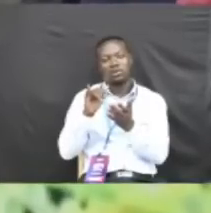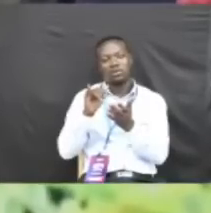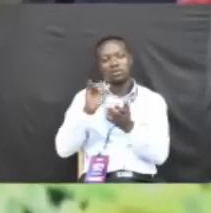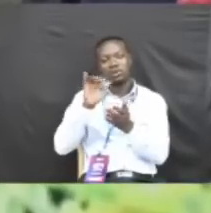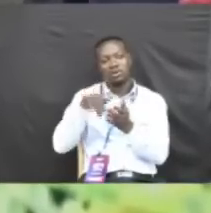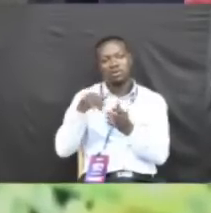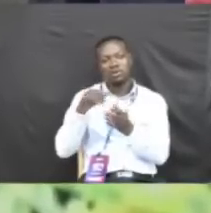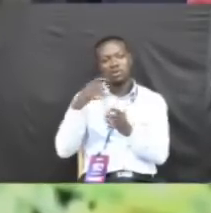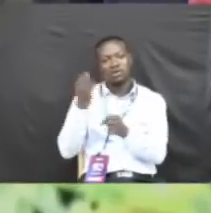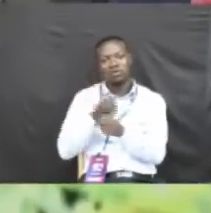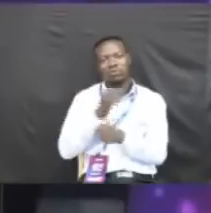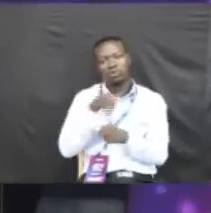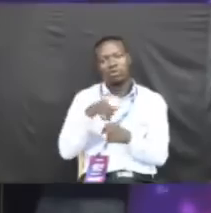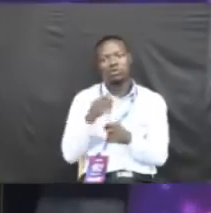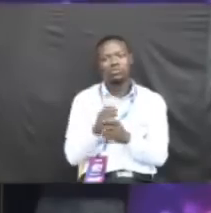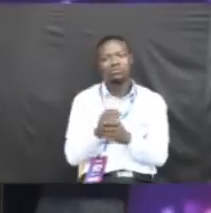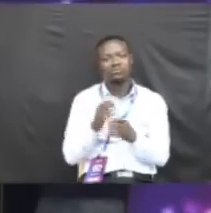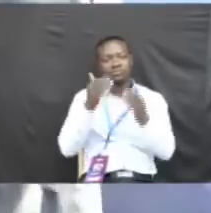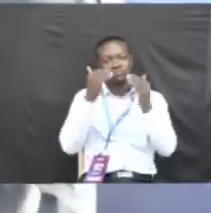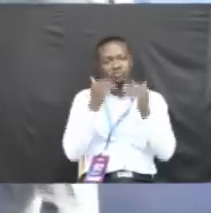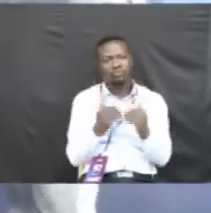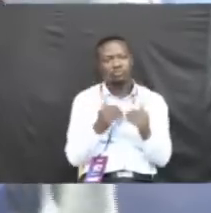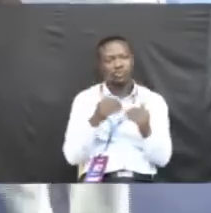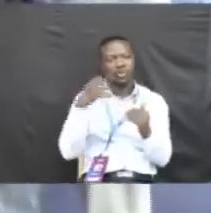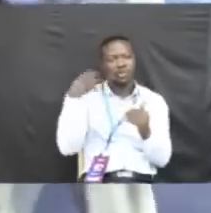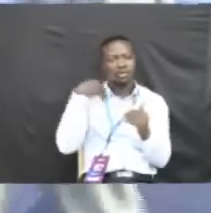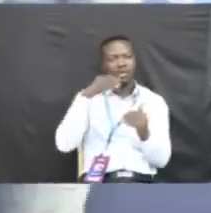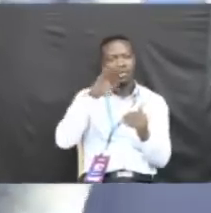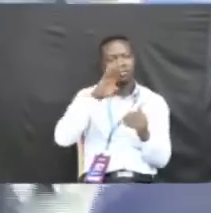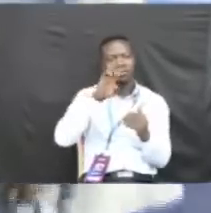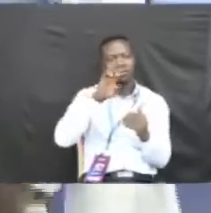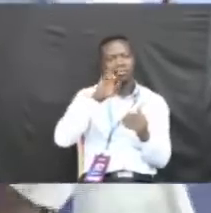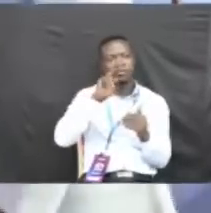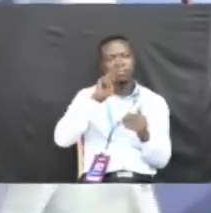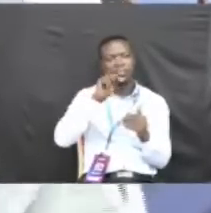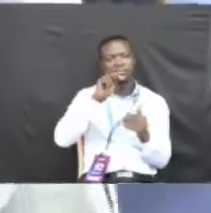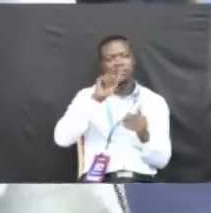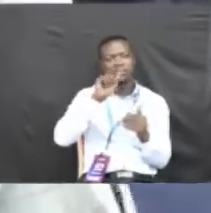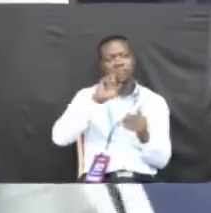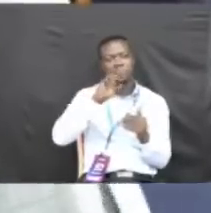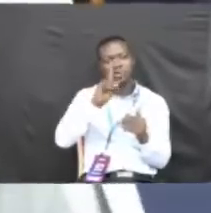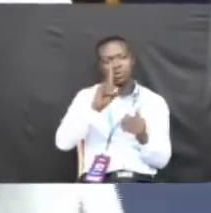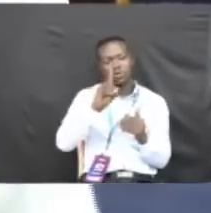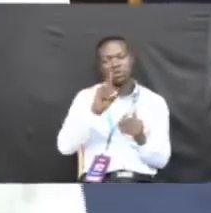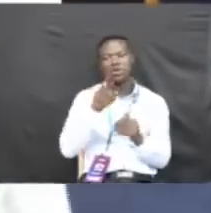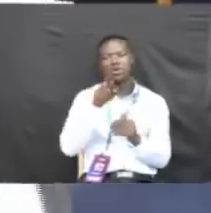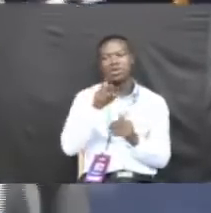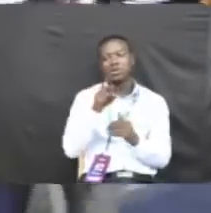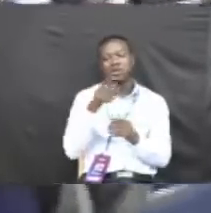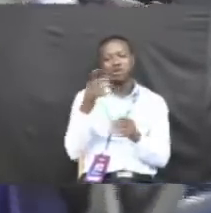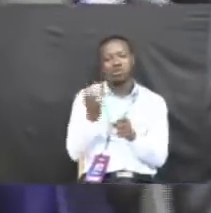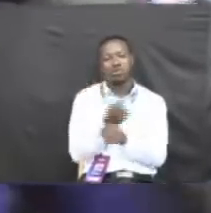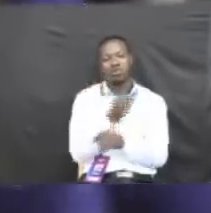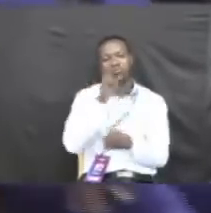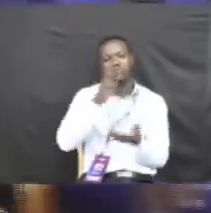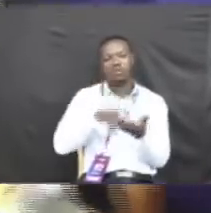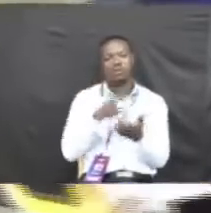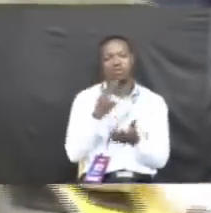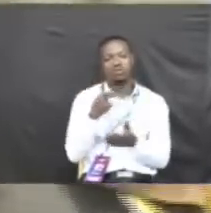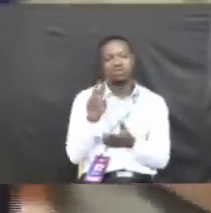Edward following his master Bernard Benob of MAS district won the